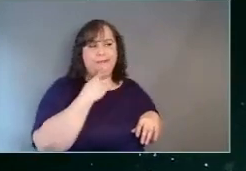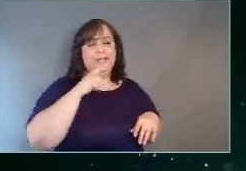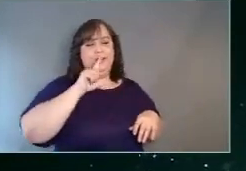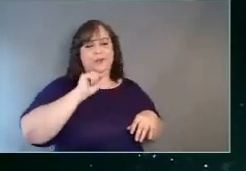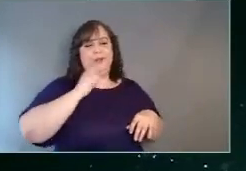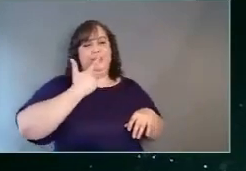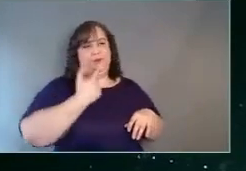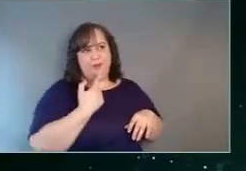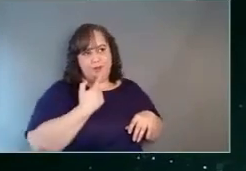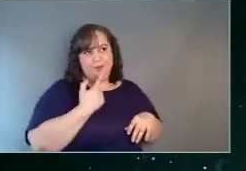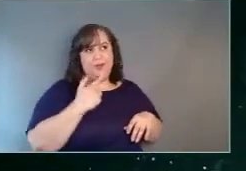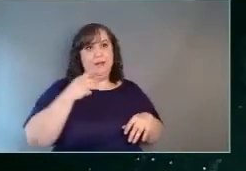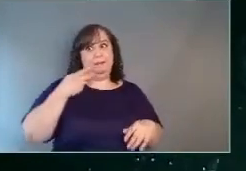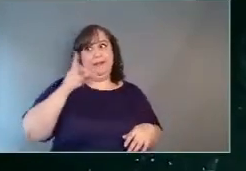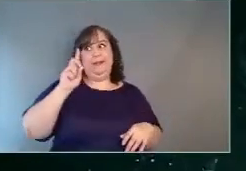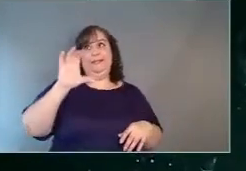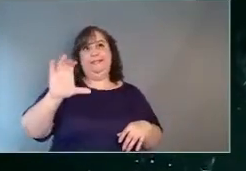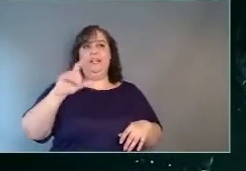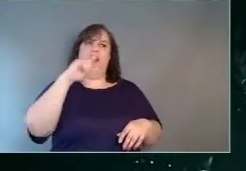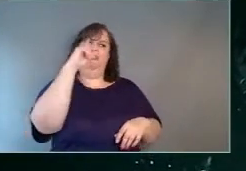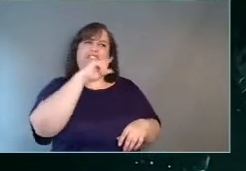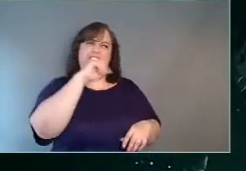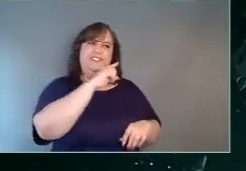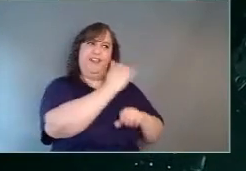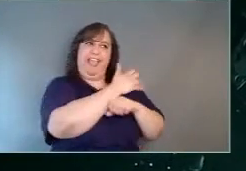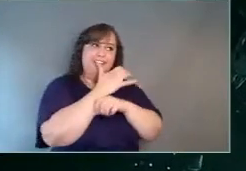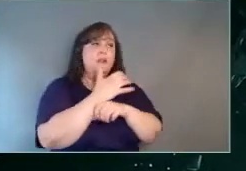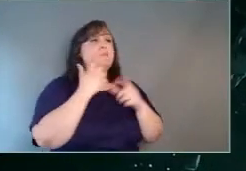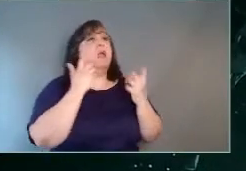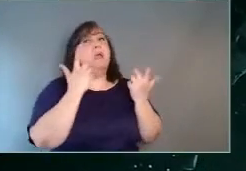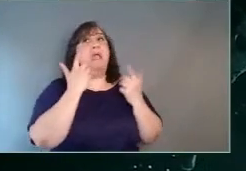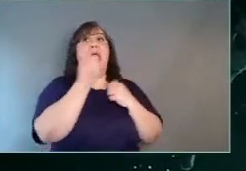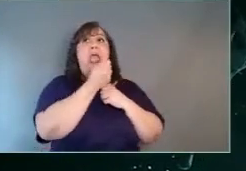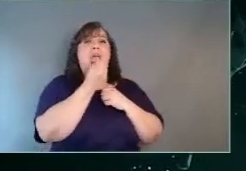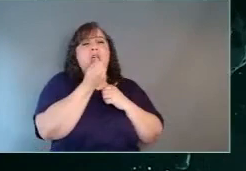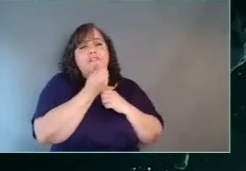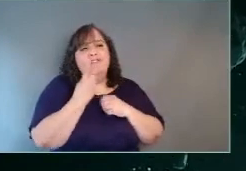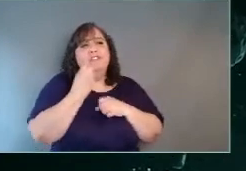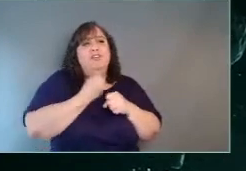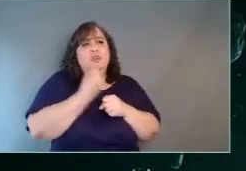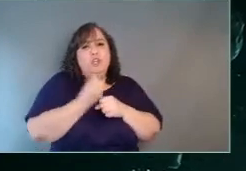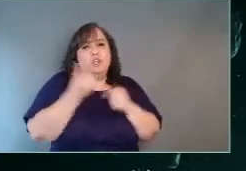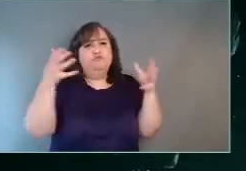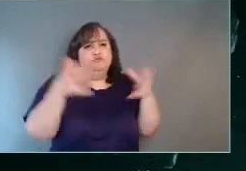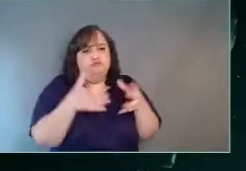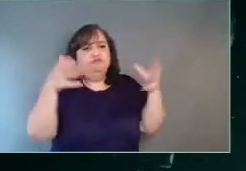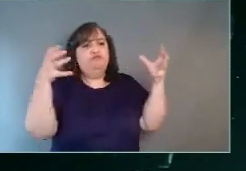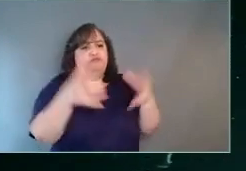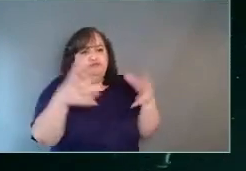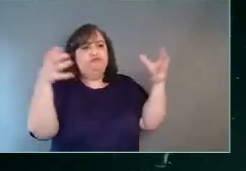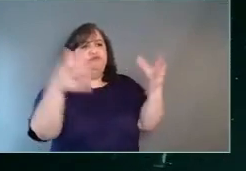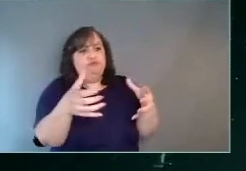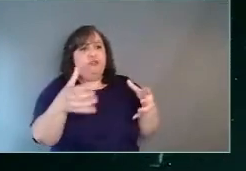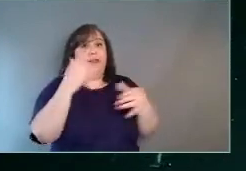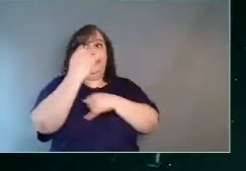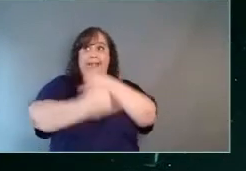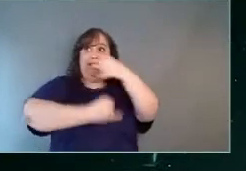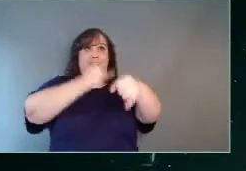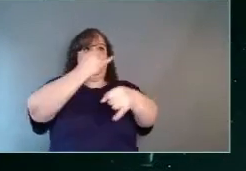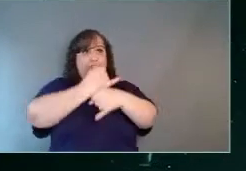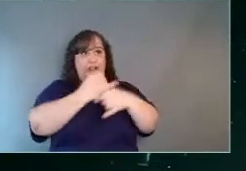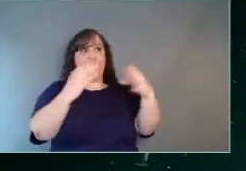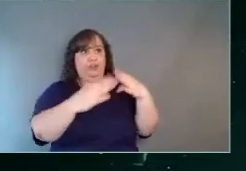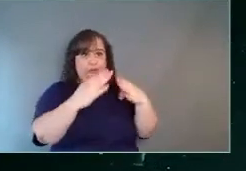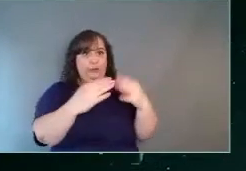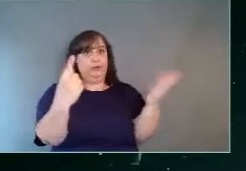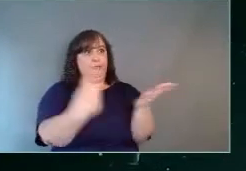of years, the international community comes together to discuss how to respond if there were an asteroid that posed